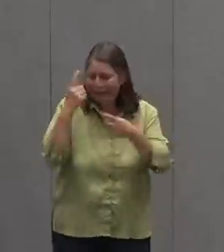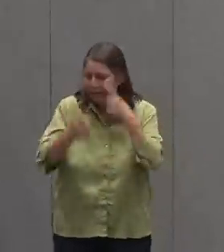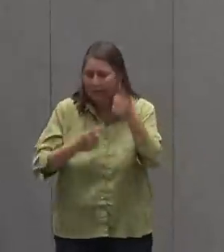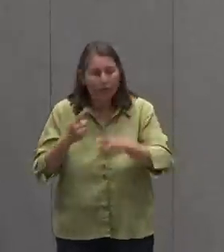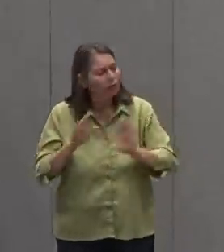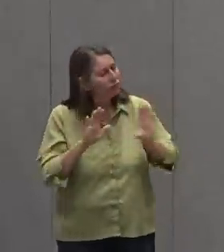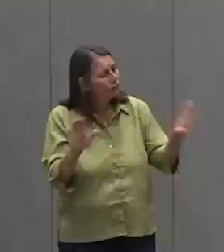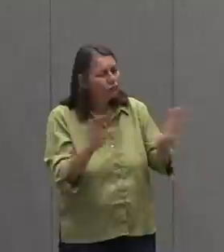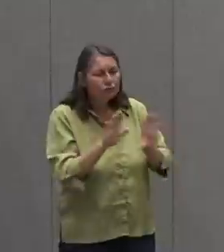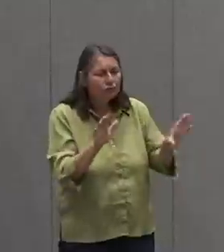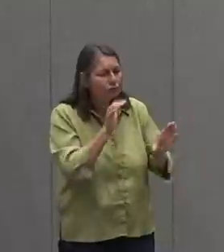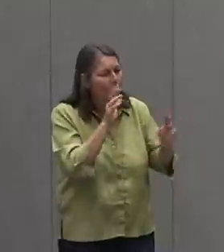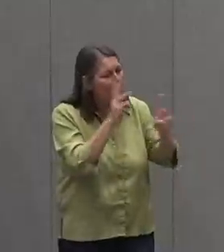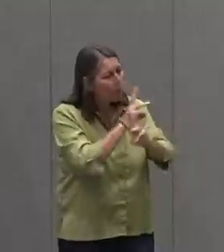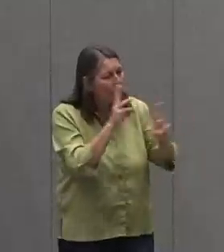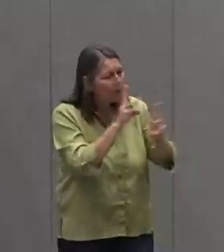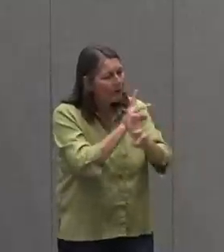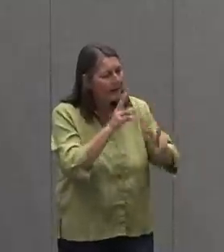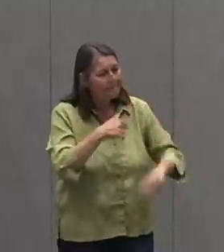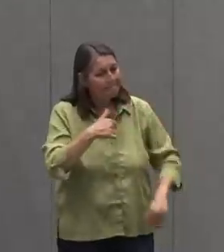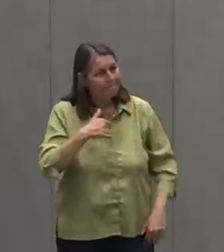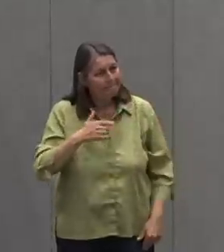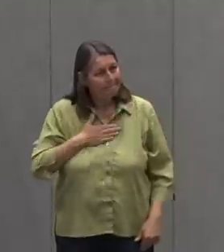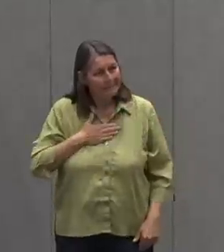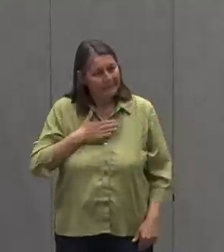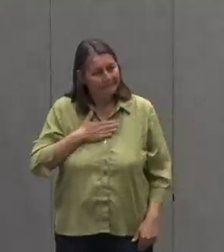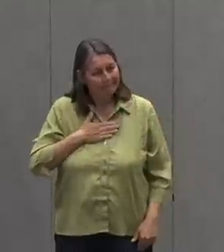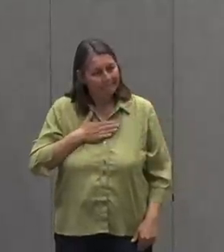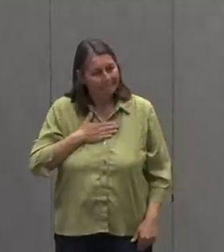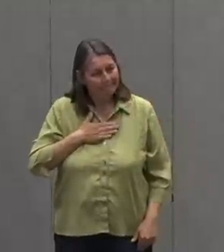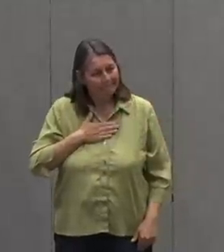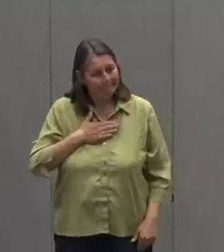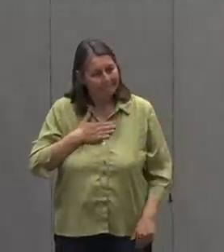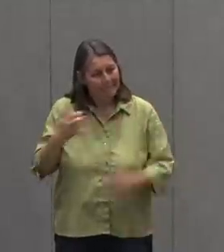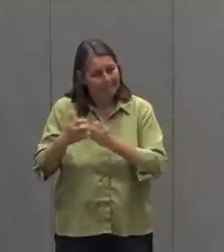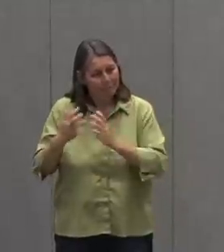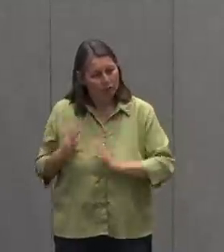worry, curator. My partner and I are on the case.